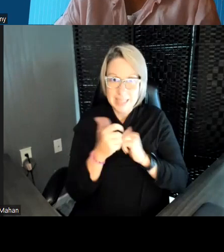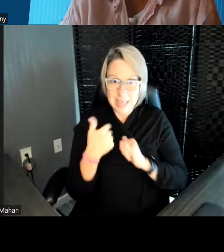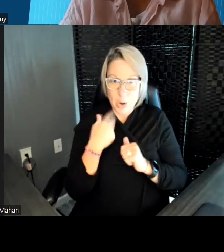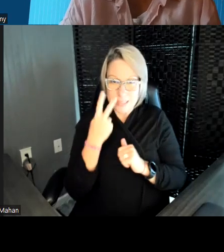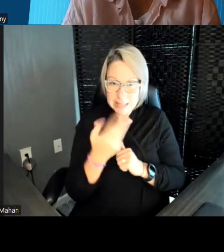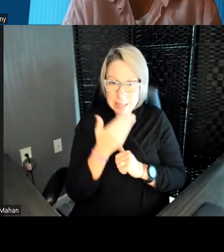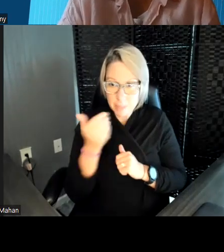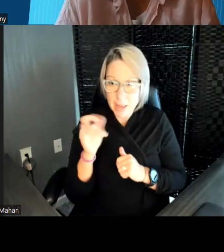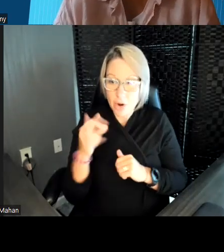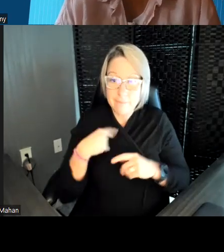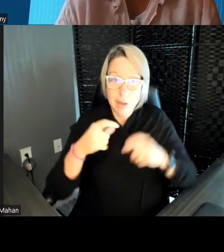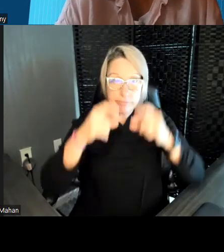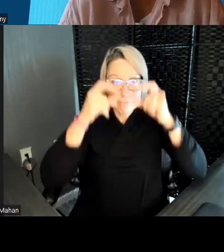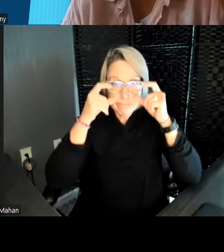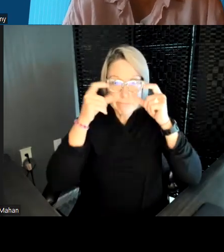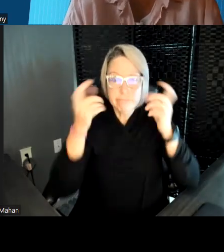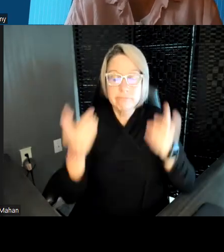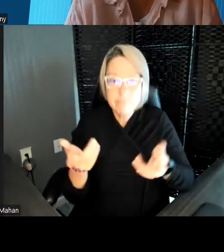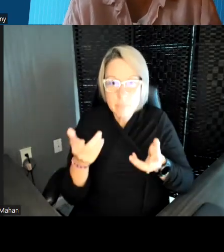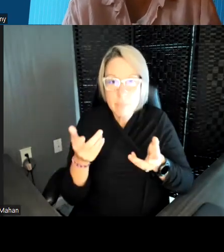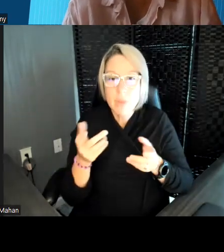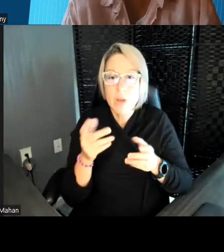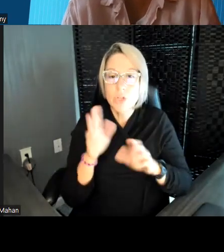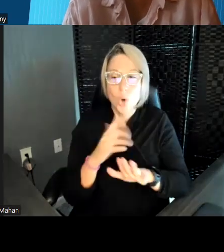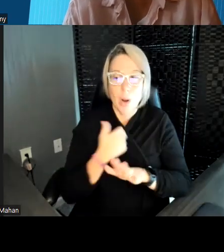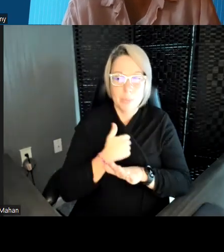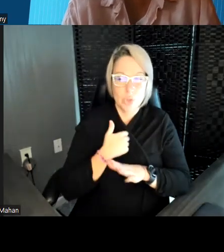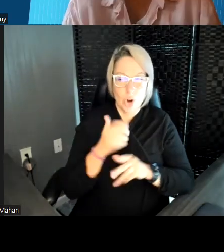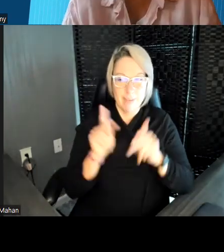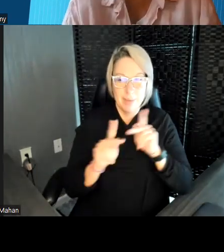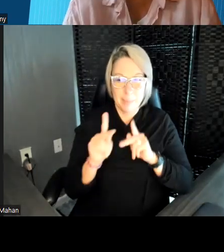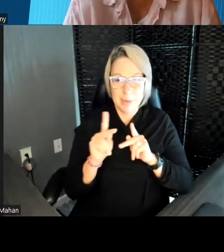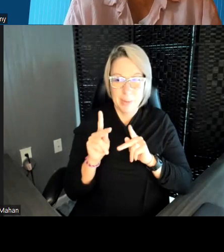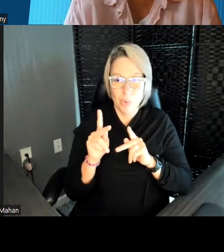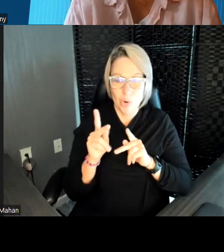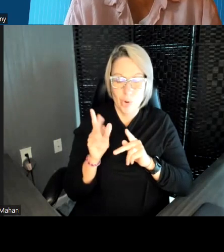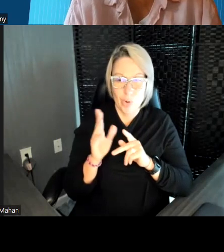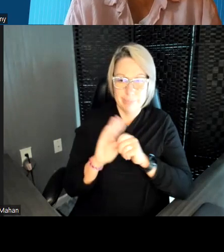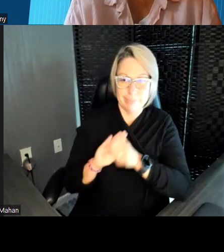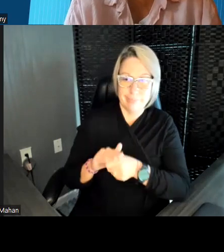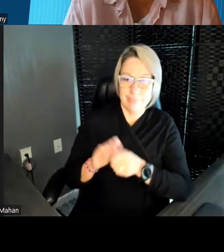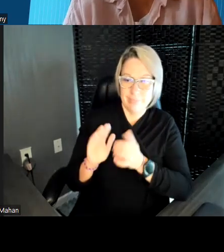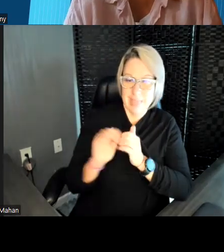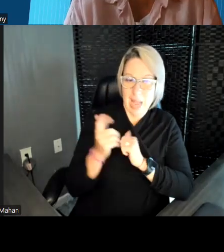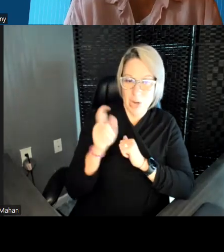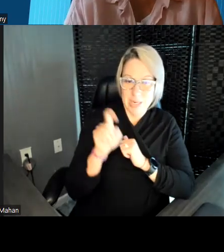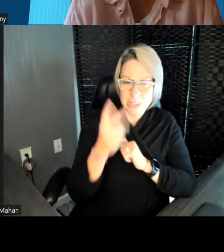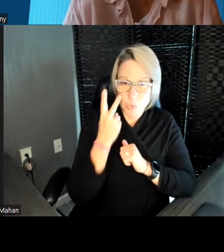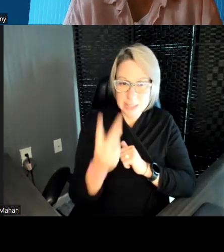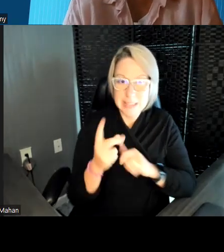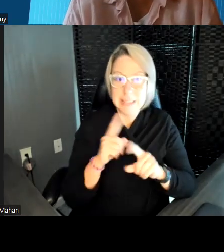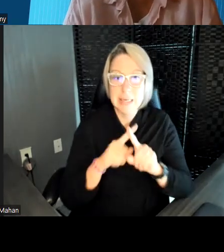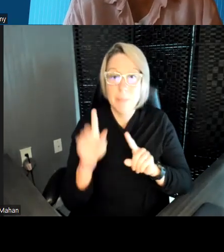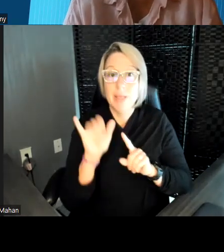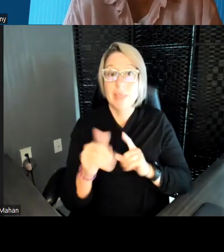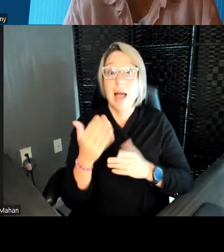on my reading glasses. So I'm sorry if people are discounting that this is the way that he needs to see, but that might be a